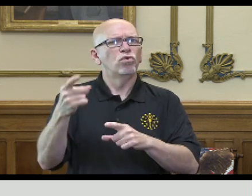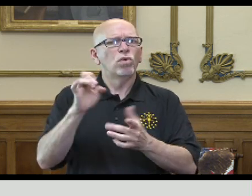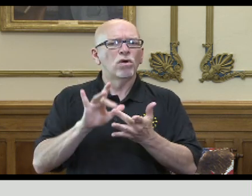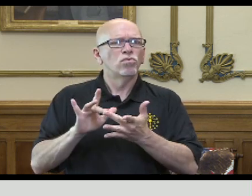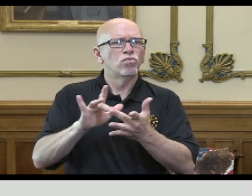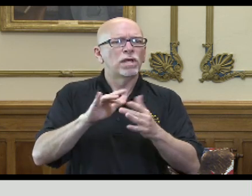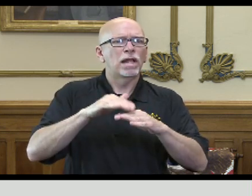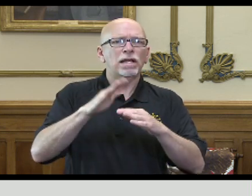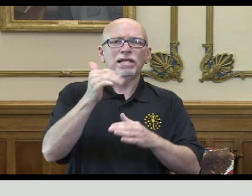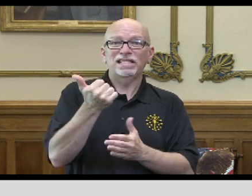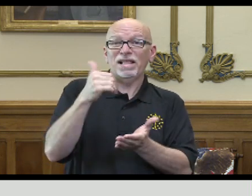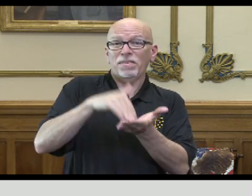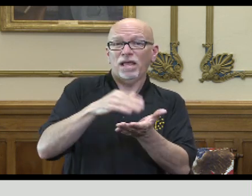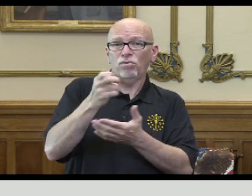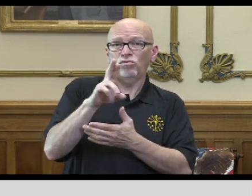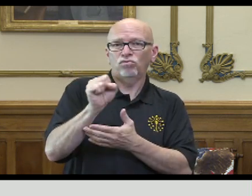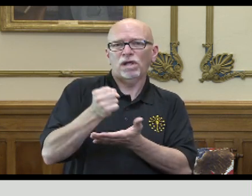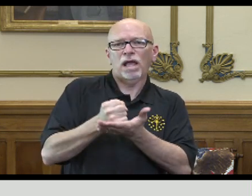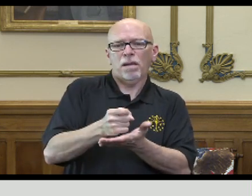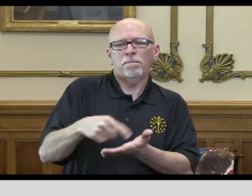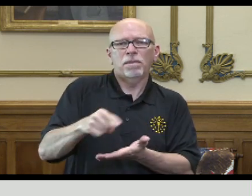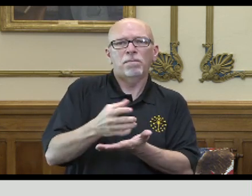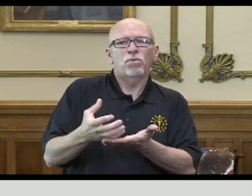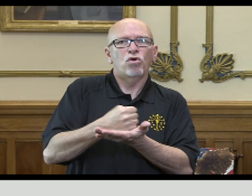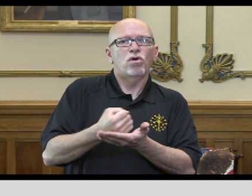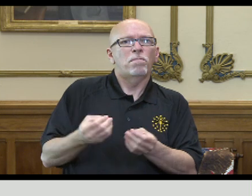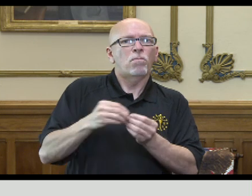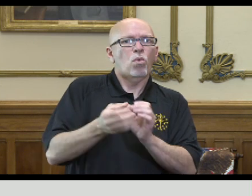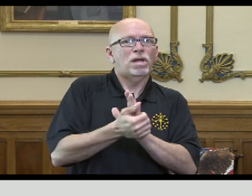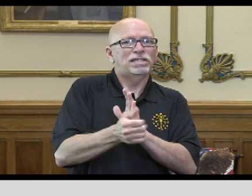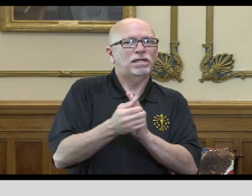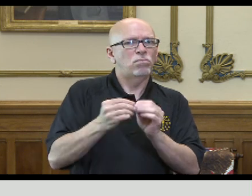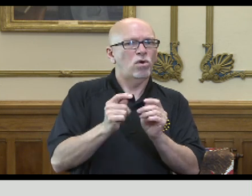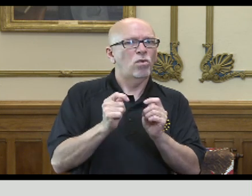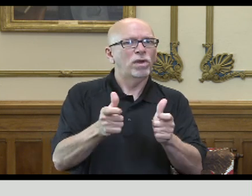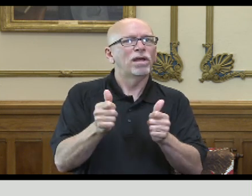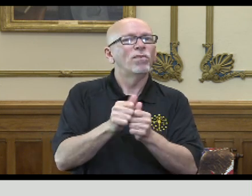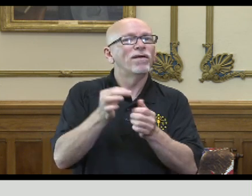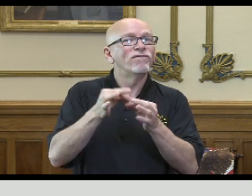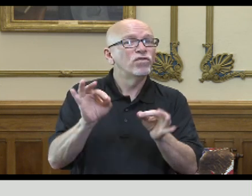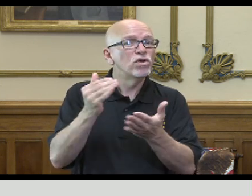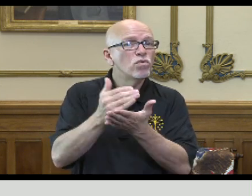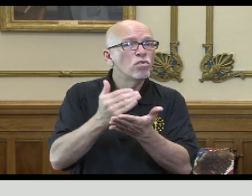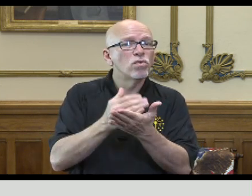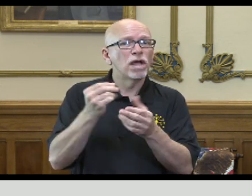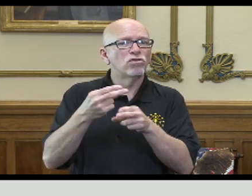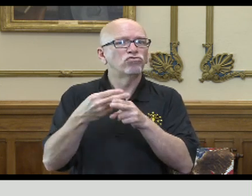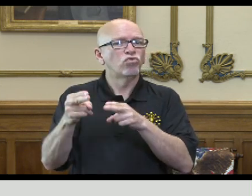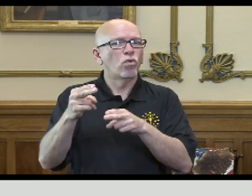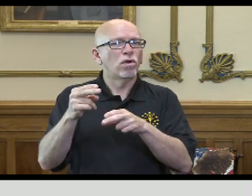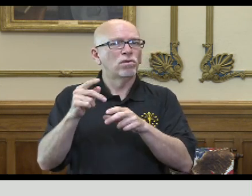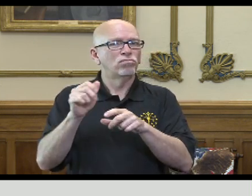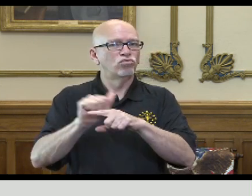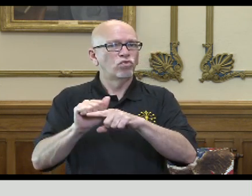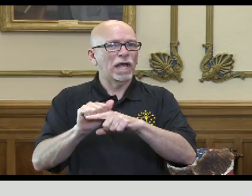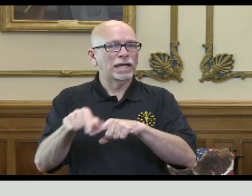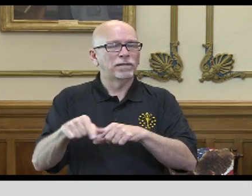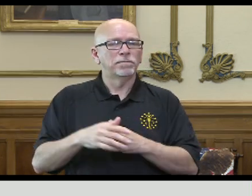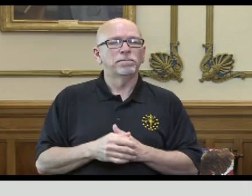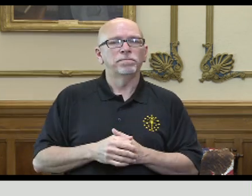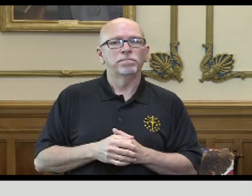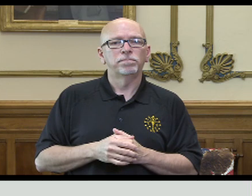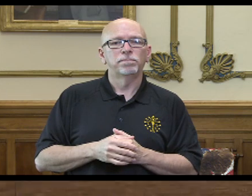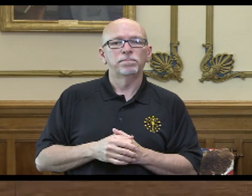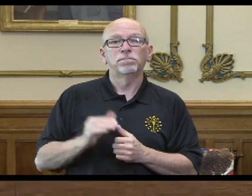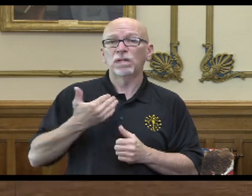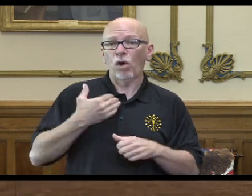least 10,000 Hoosiers and help them earn new skills quickly through free courses and short-term training. In our